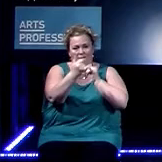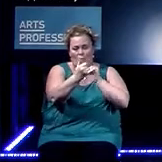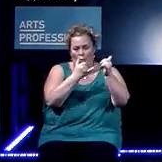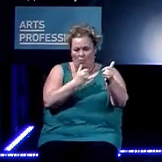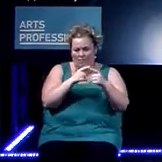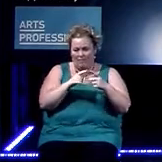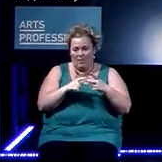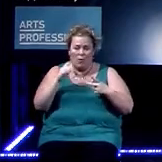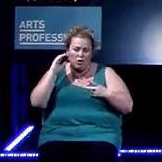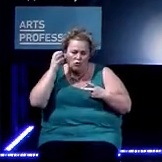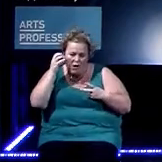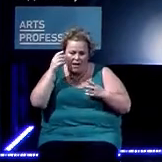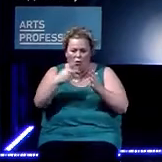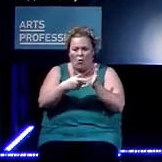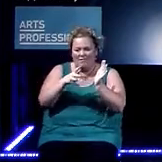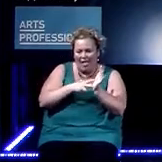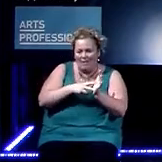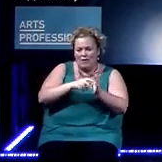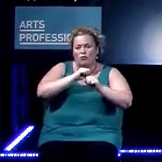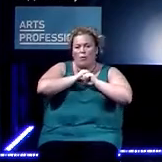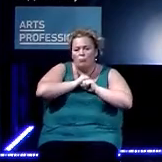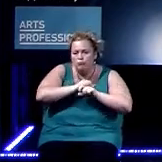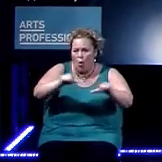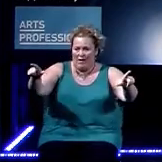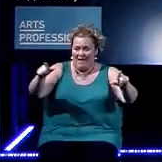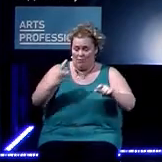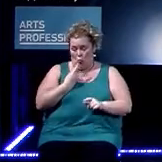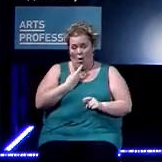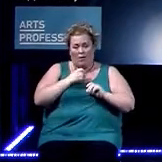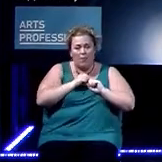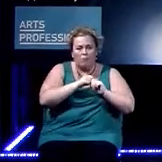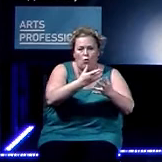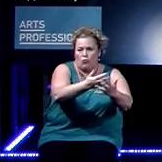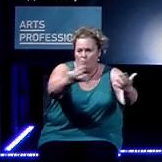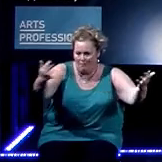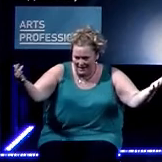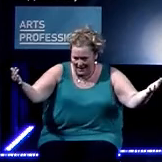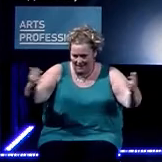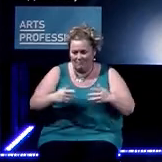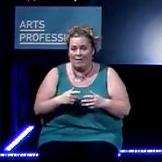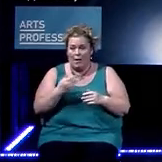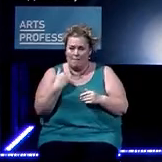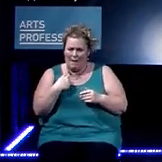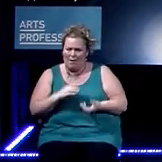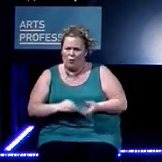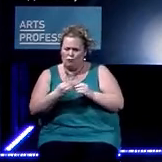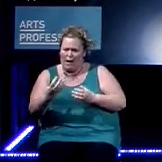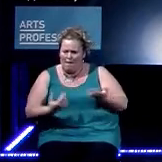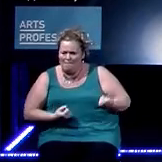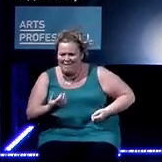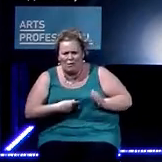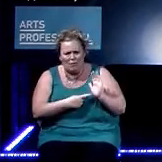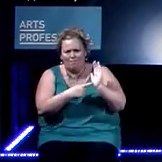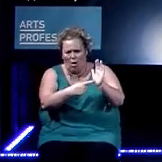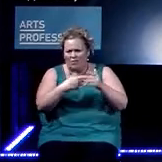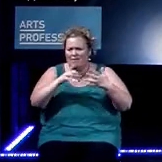had radio and TV and those were broadcast, those were one-to-many. And for both those, we developed business models and they've changed the world in lots of